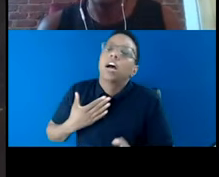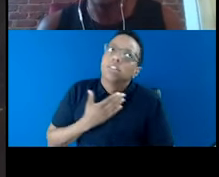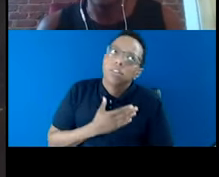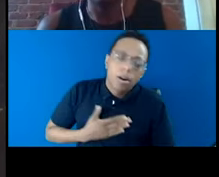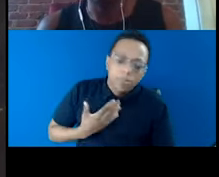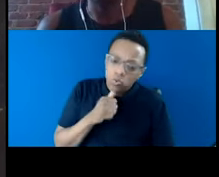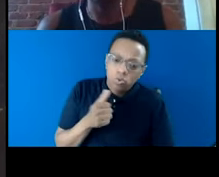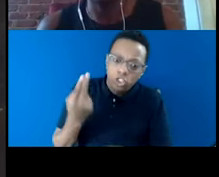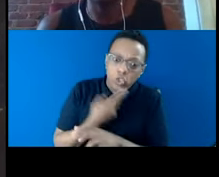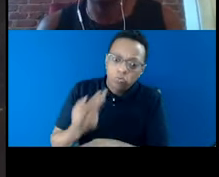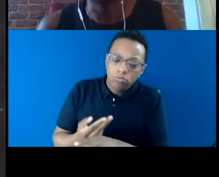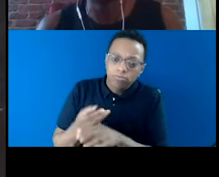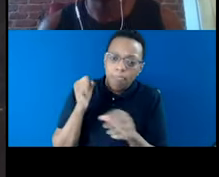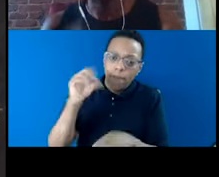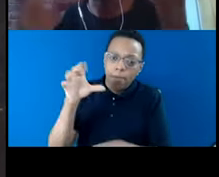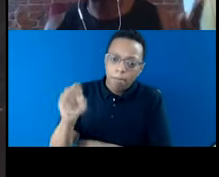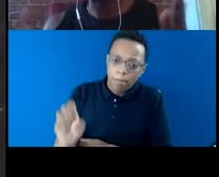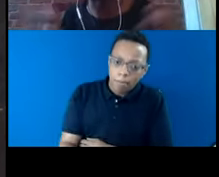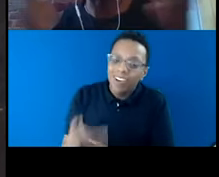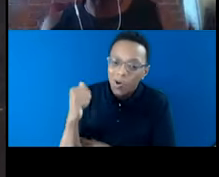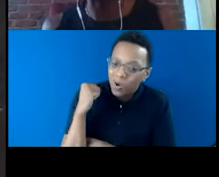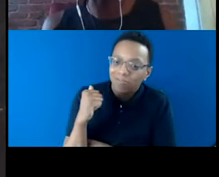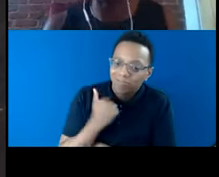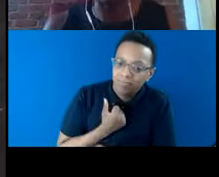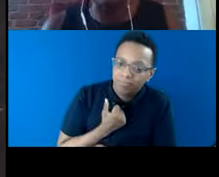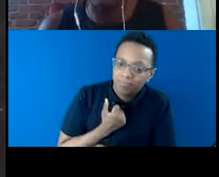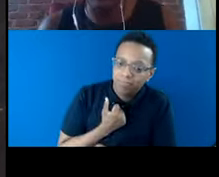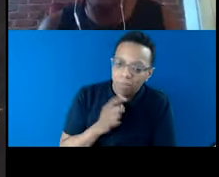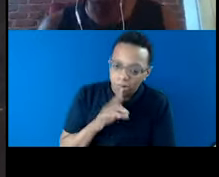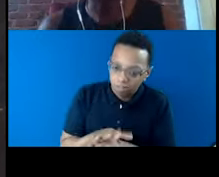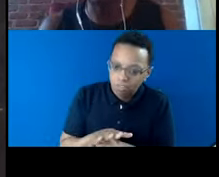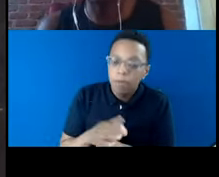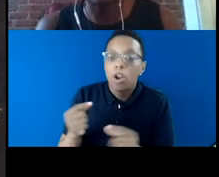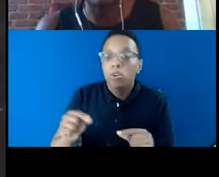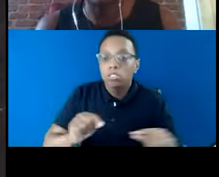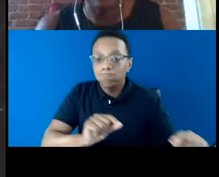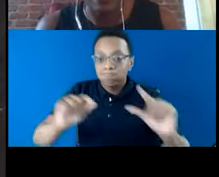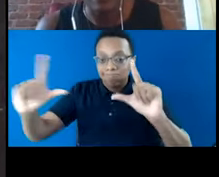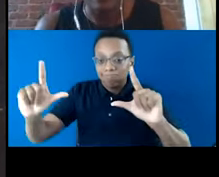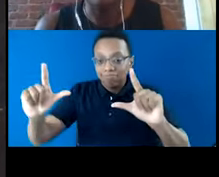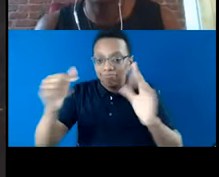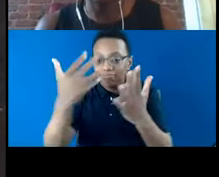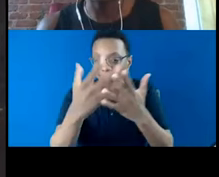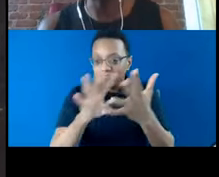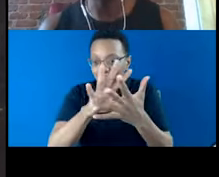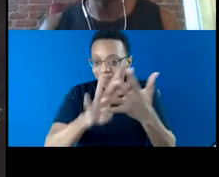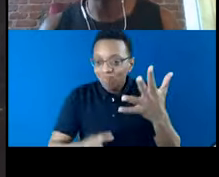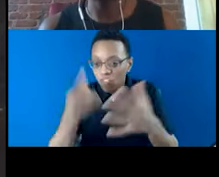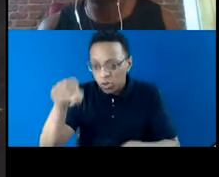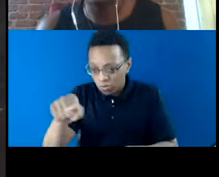row. So I wanted to get them all on a screen for you all, just in case there's